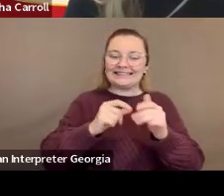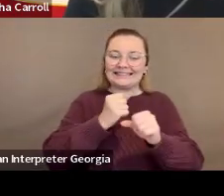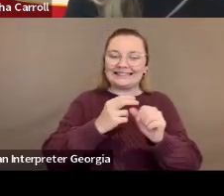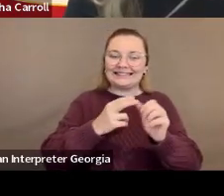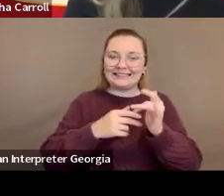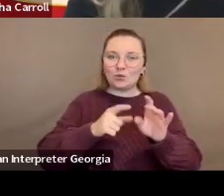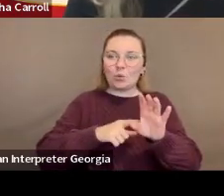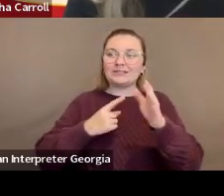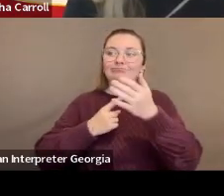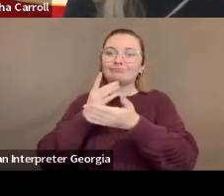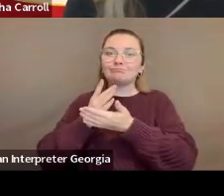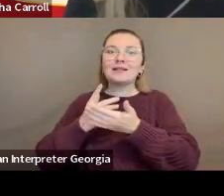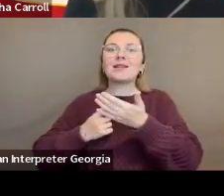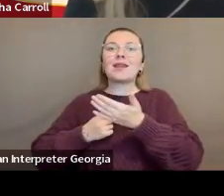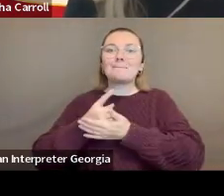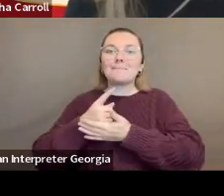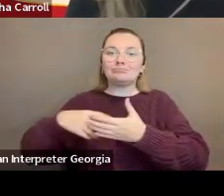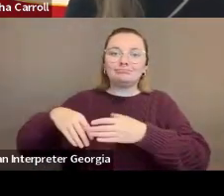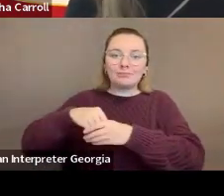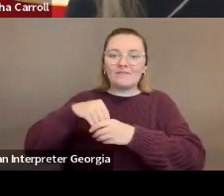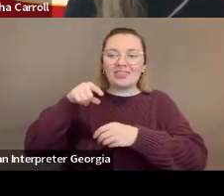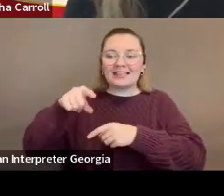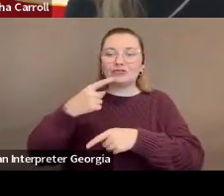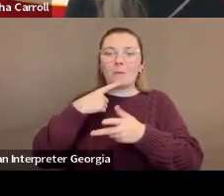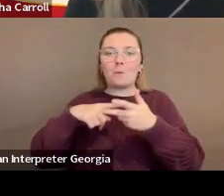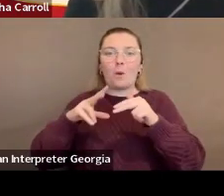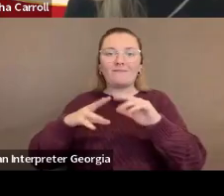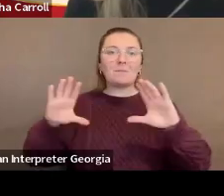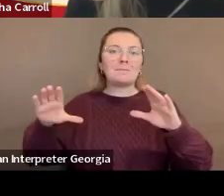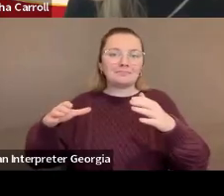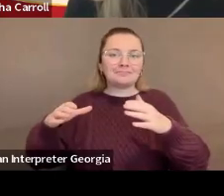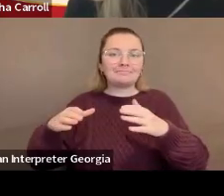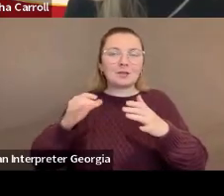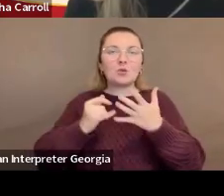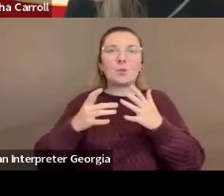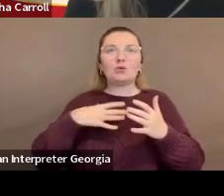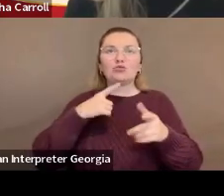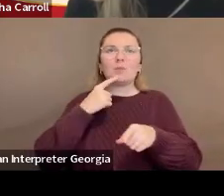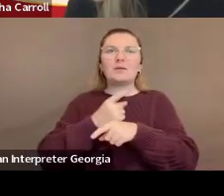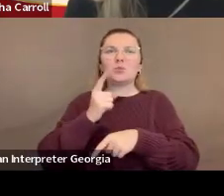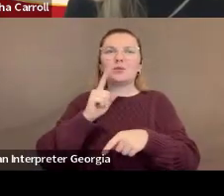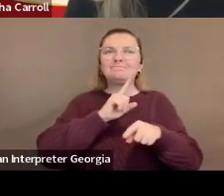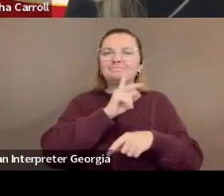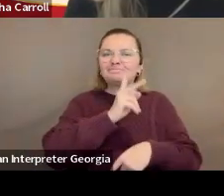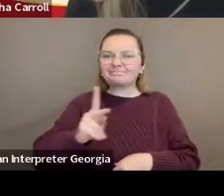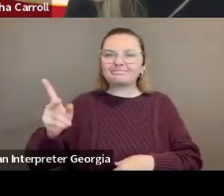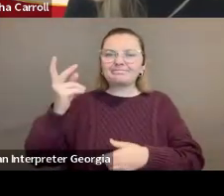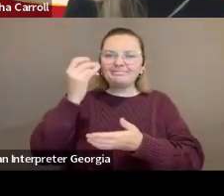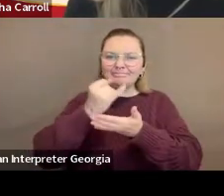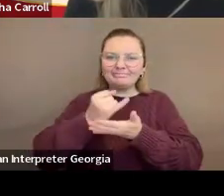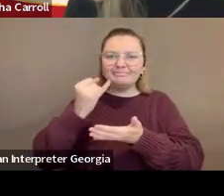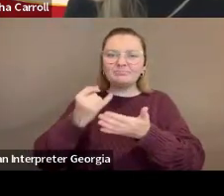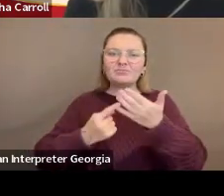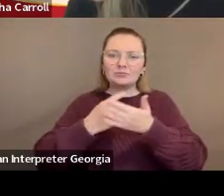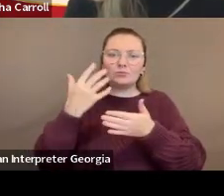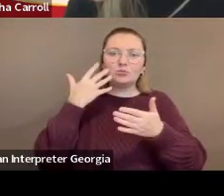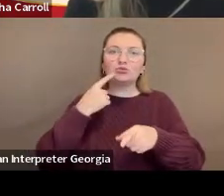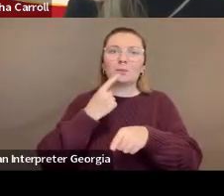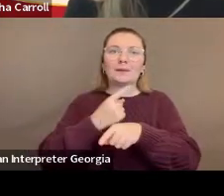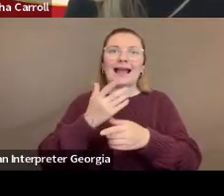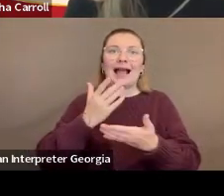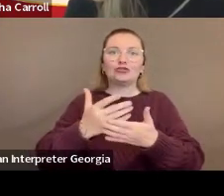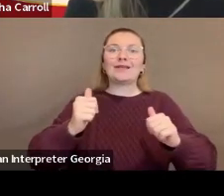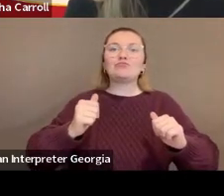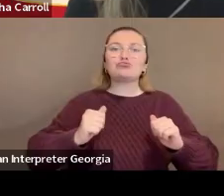within institutions. I want to start by talking about what are the common mistakes that happen when we're talking about the practice